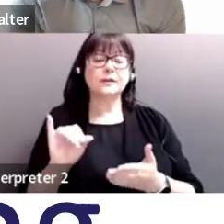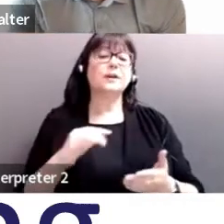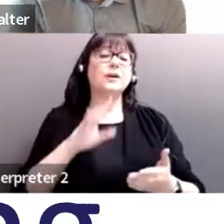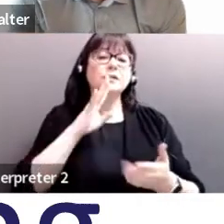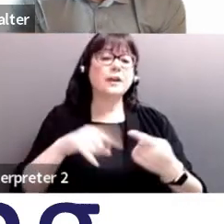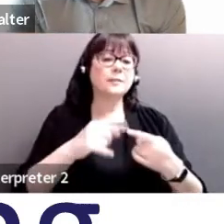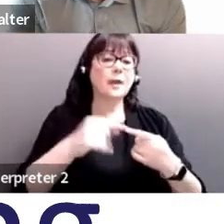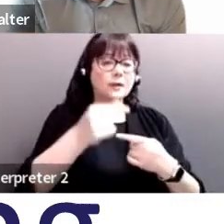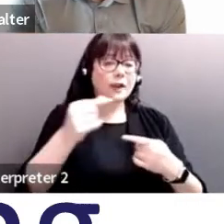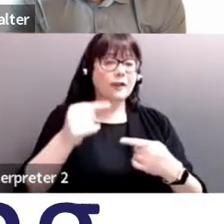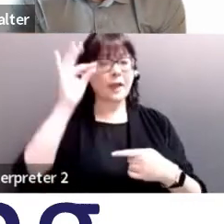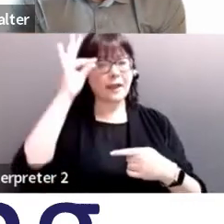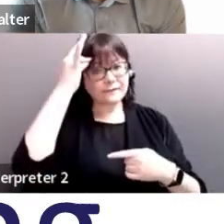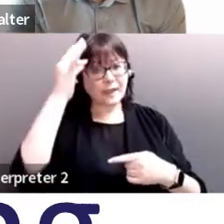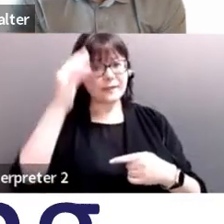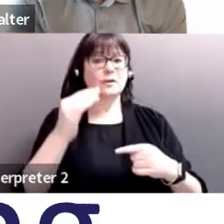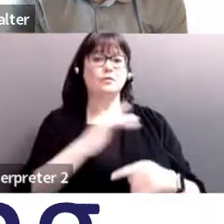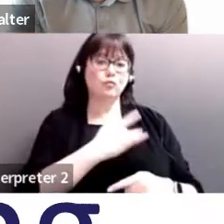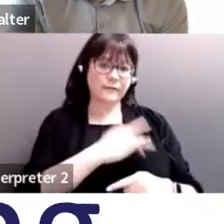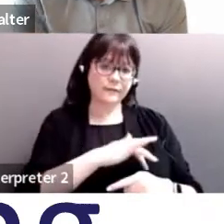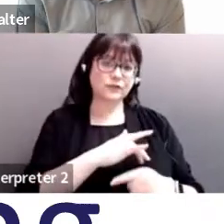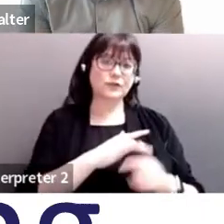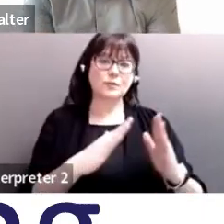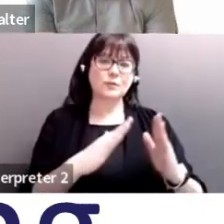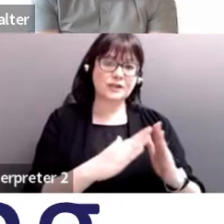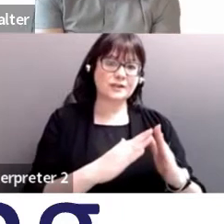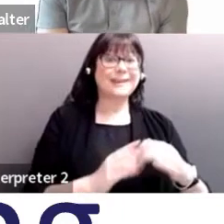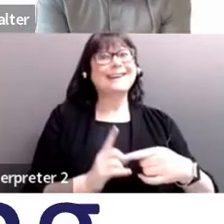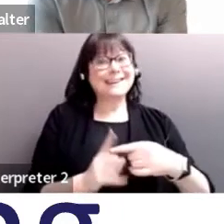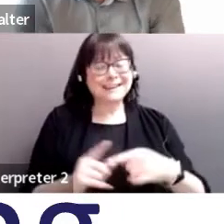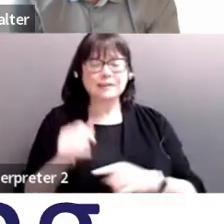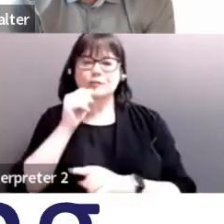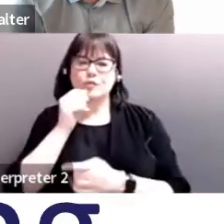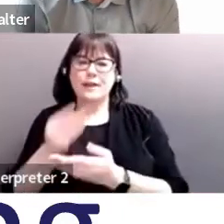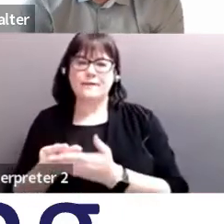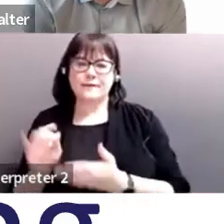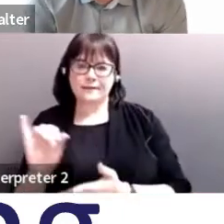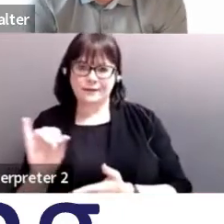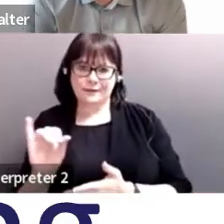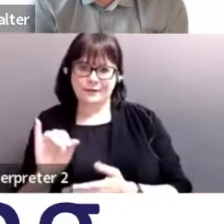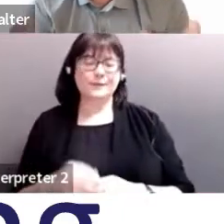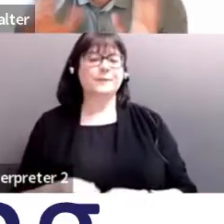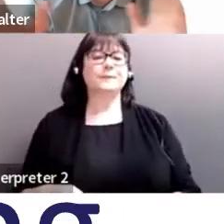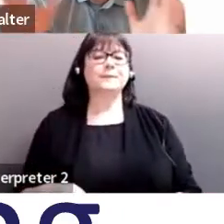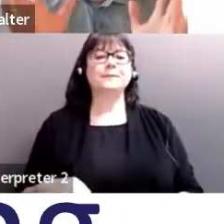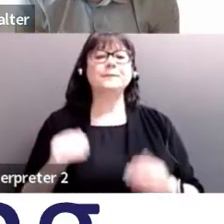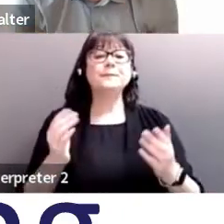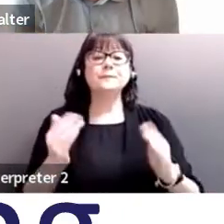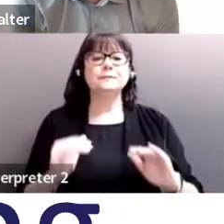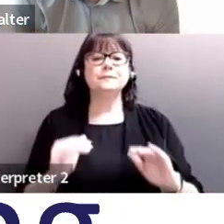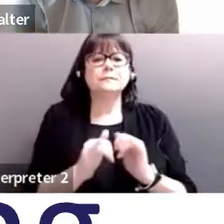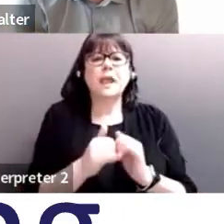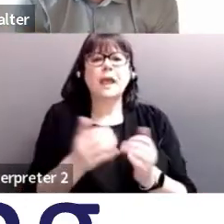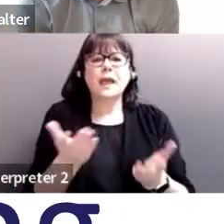private programs available as well. Thank you for catching that. Okay, so how does grant funding work, right? So we'll do kind of a